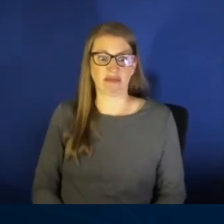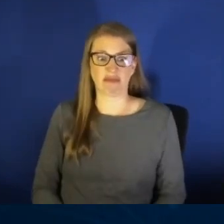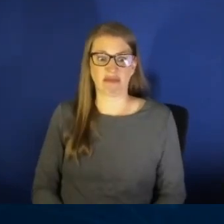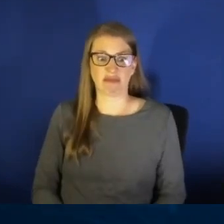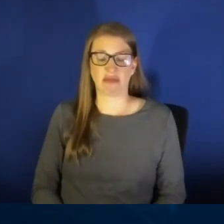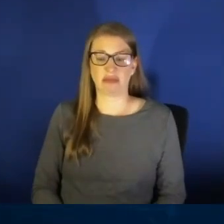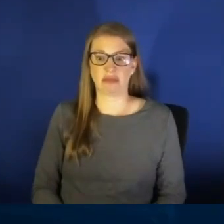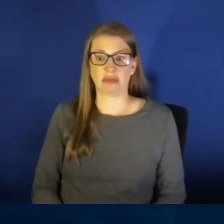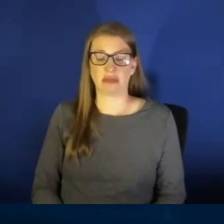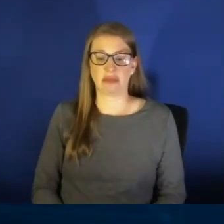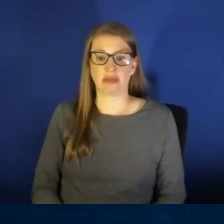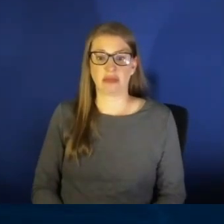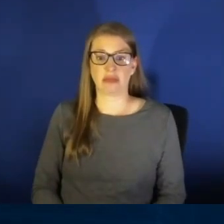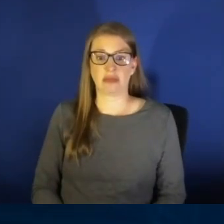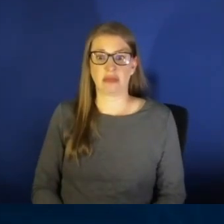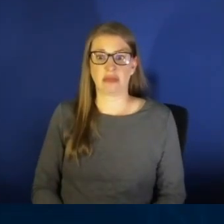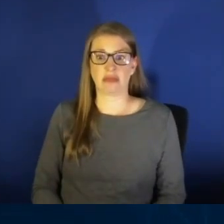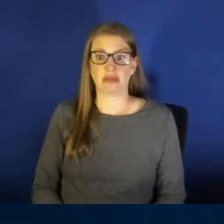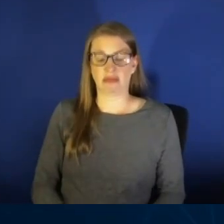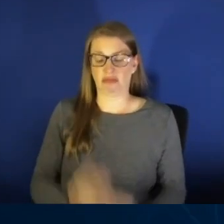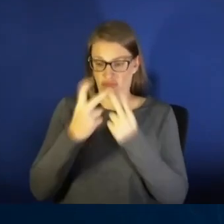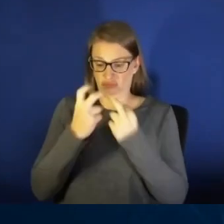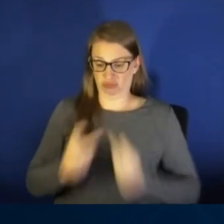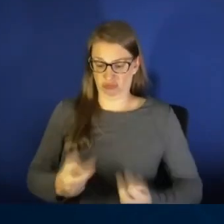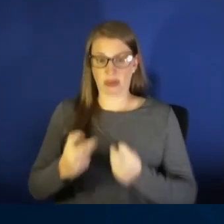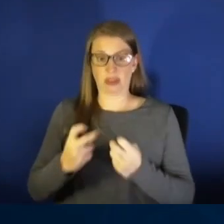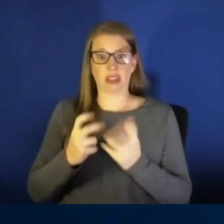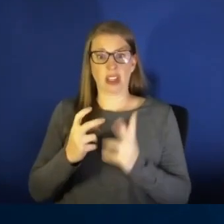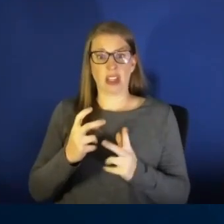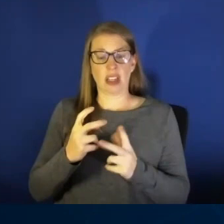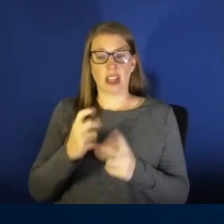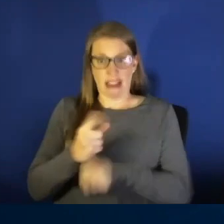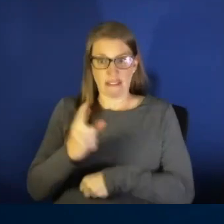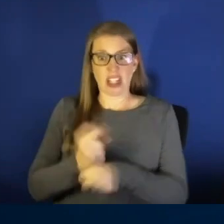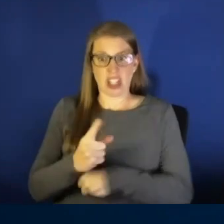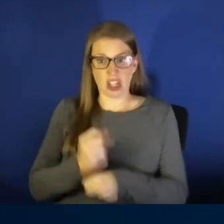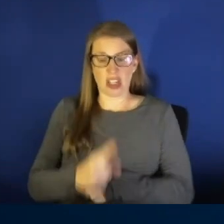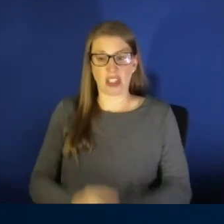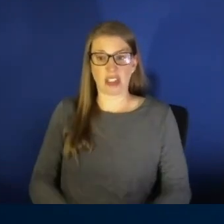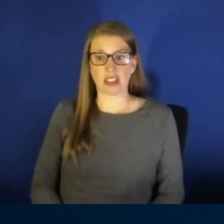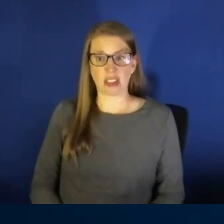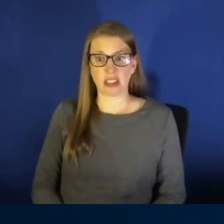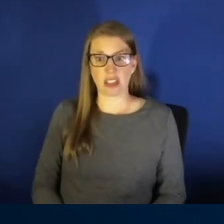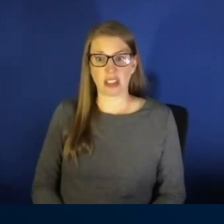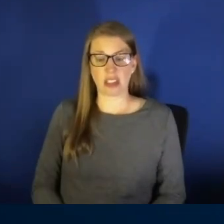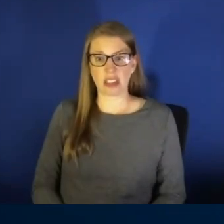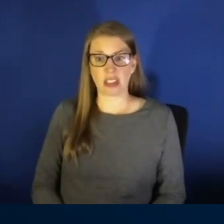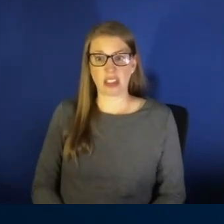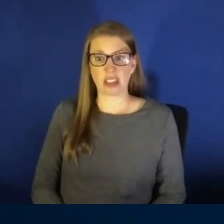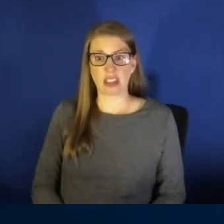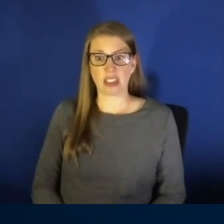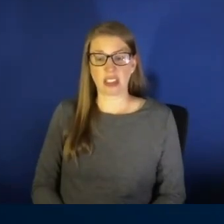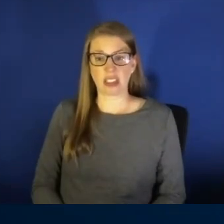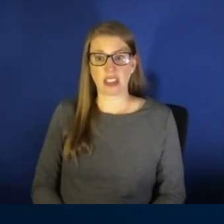that's how long nothing will to he be check your doing body these? out and make sure. This is year after year. Year This after would year. be my, this would be my sixth one coming up. I think it's